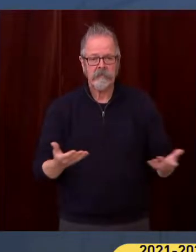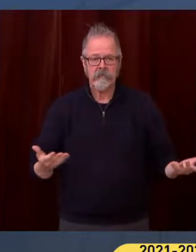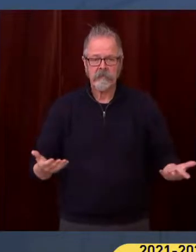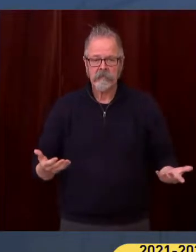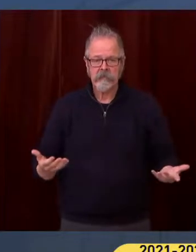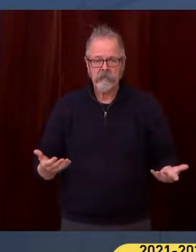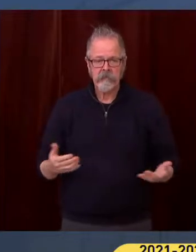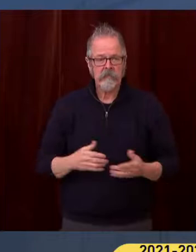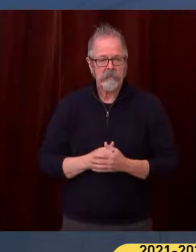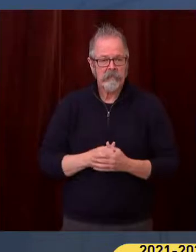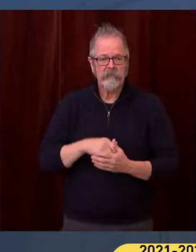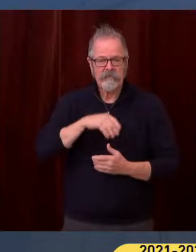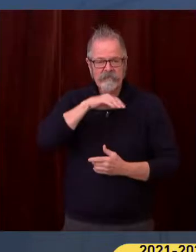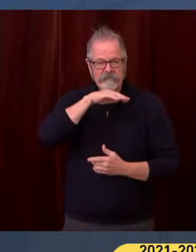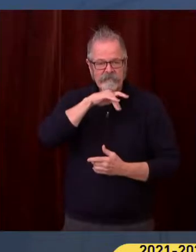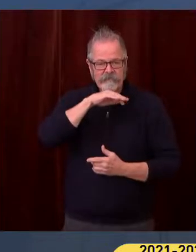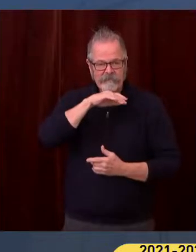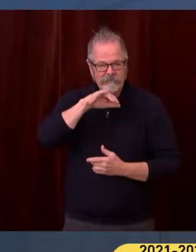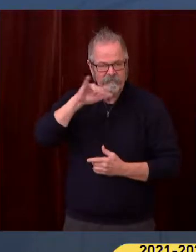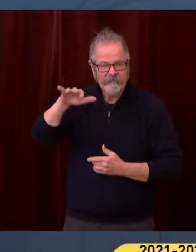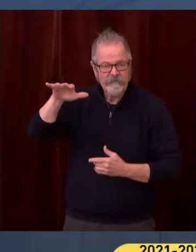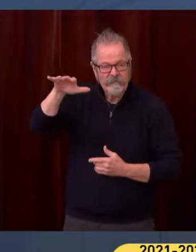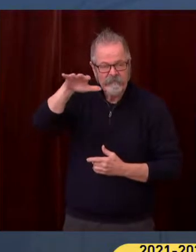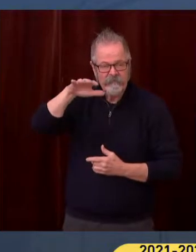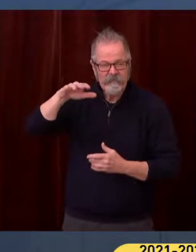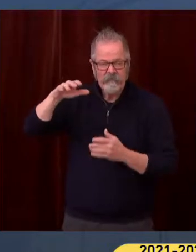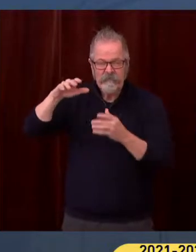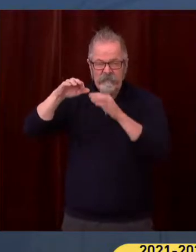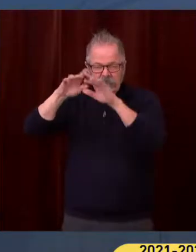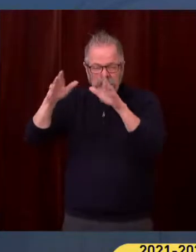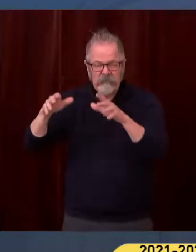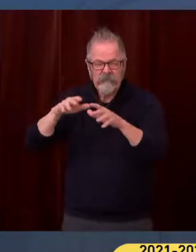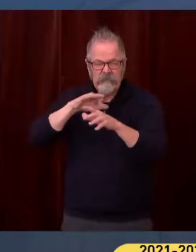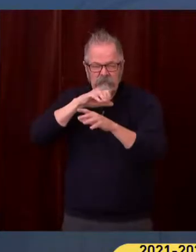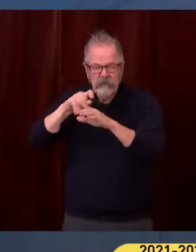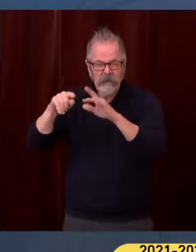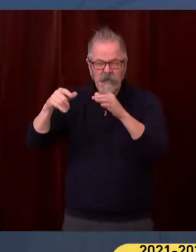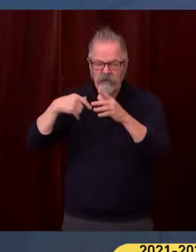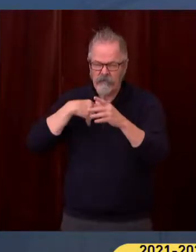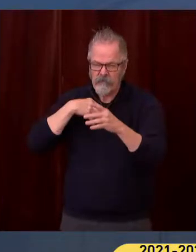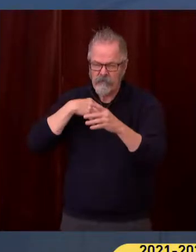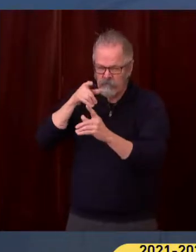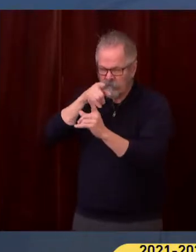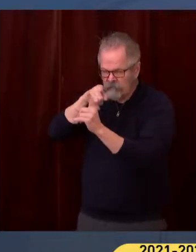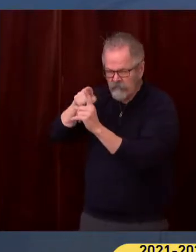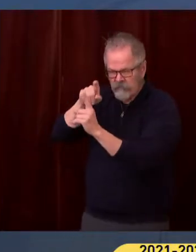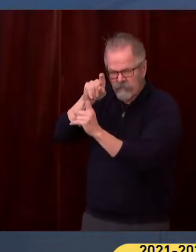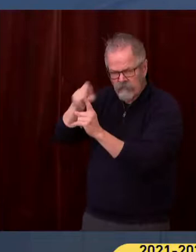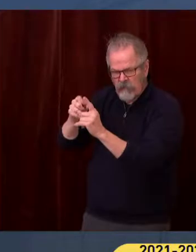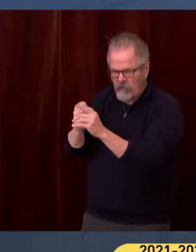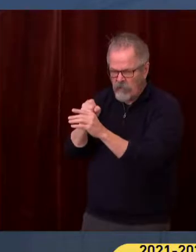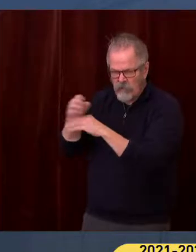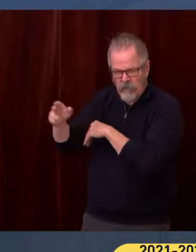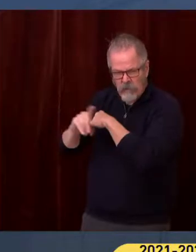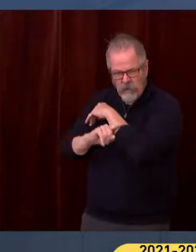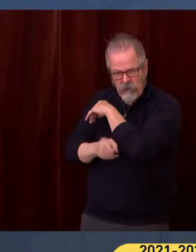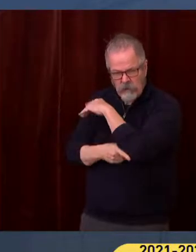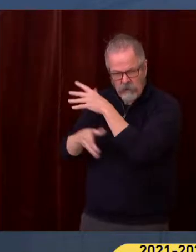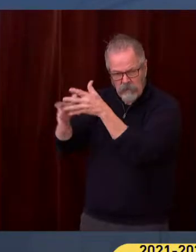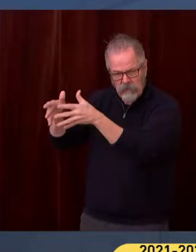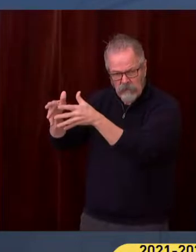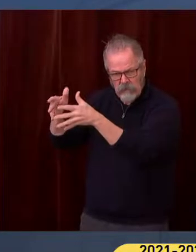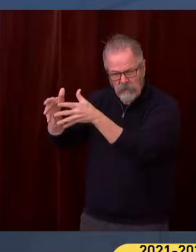global demand for cleaner and lower carbon products. And we're proud to say that the use of our products in a conventional diesel engine result in a substantial